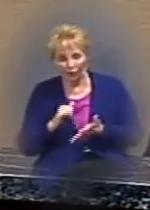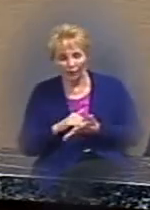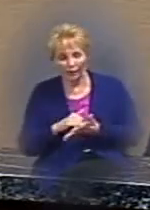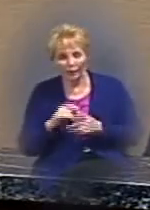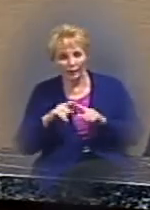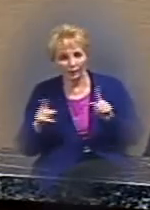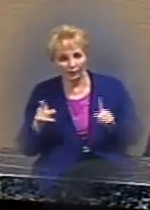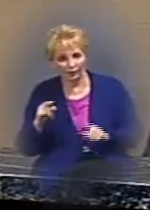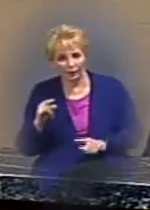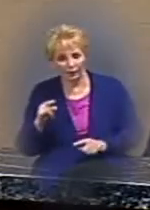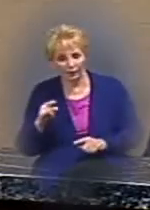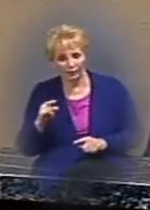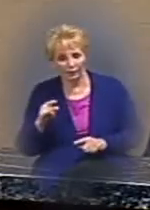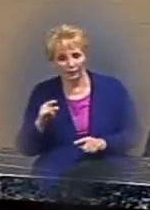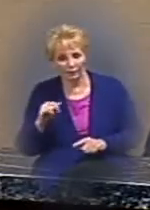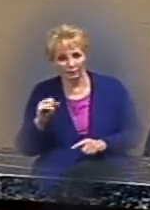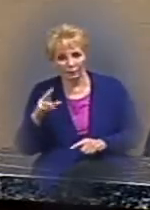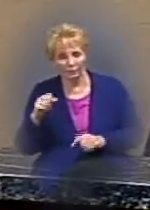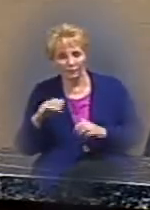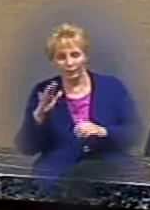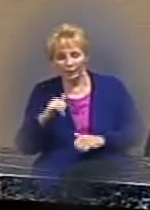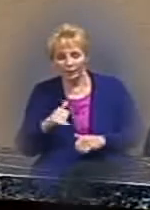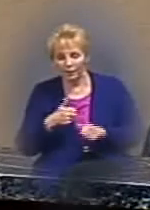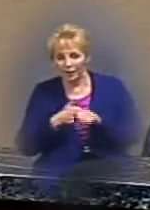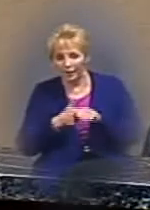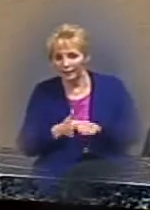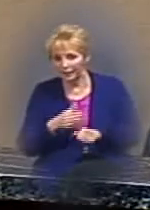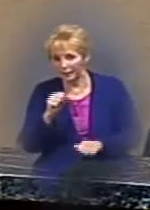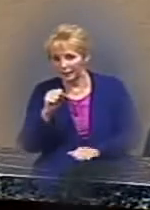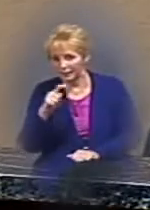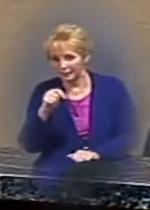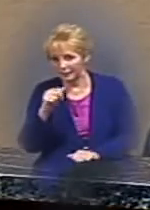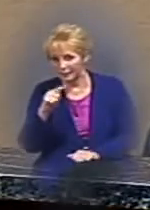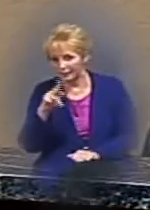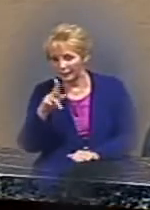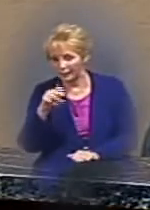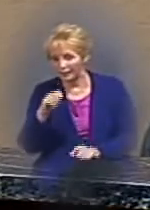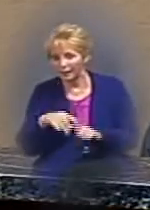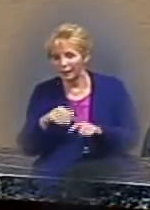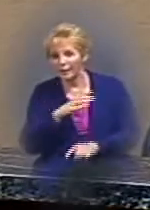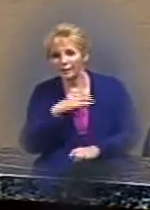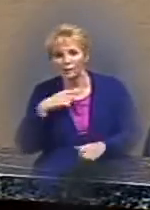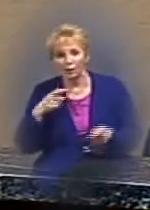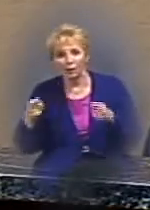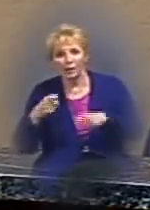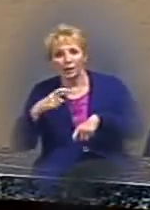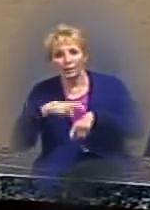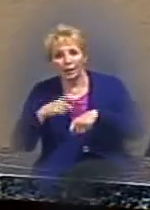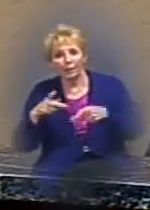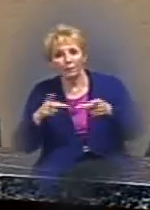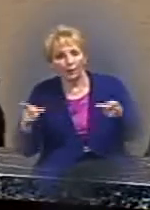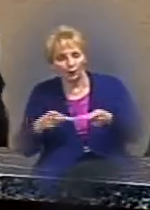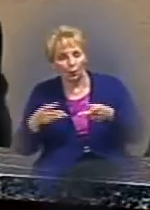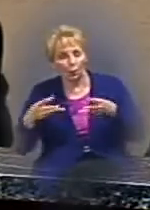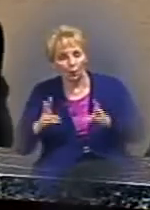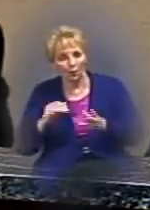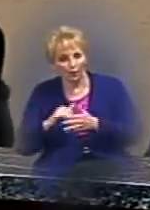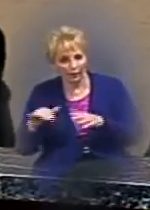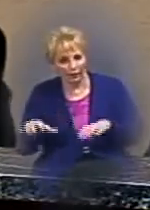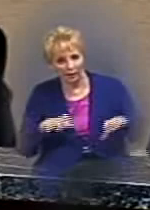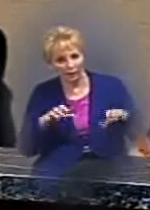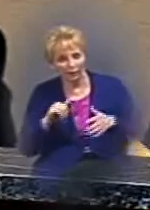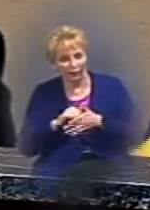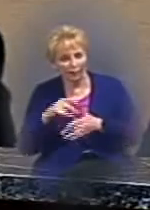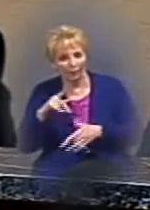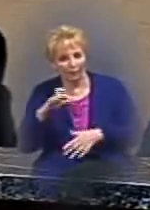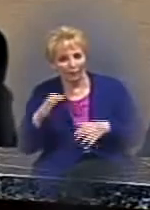issues. By statute, again, however, the council may regulate the time, place, and manner of the conduct of the public